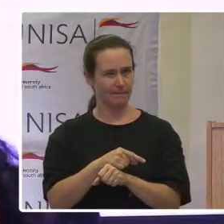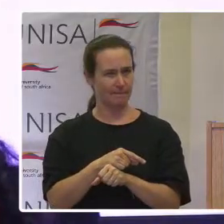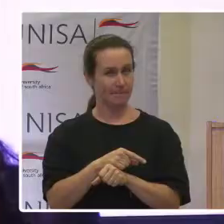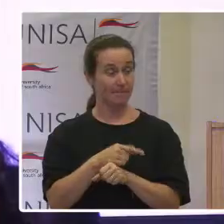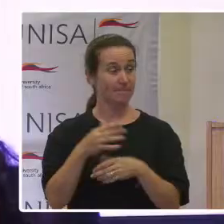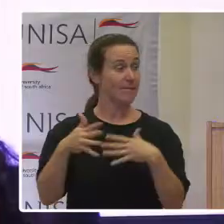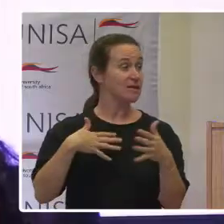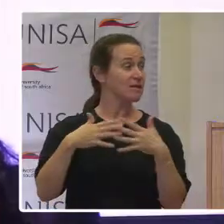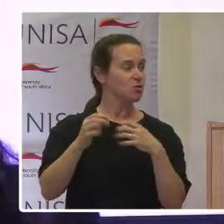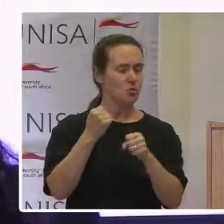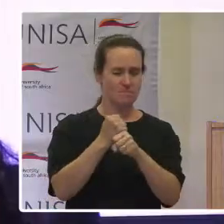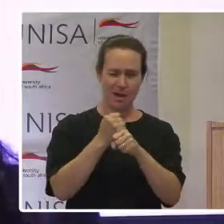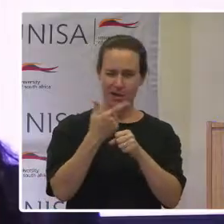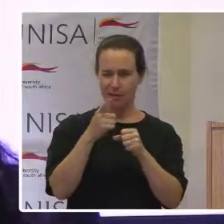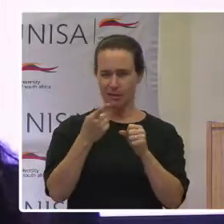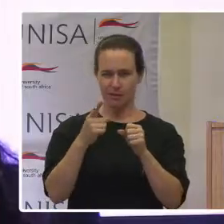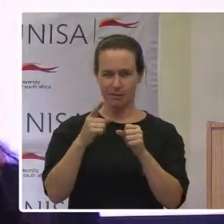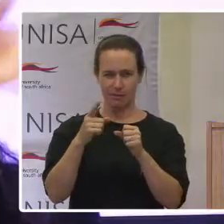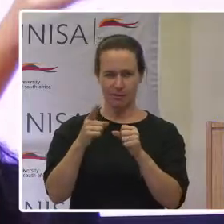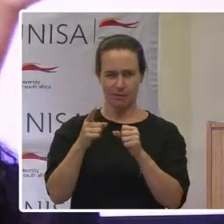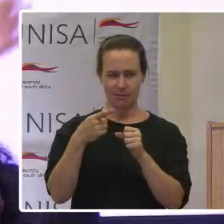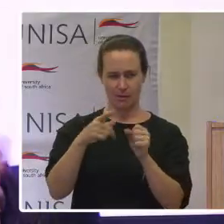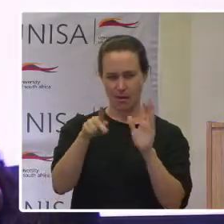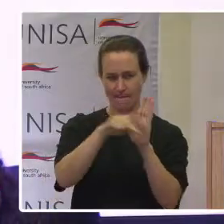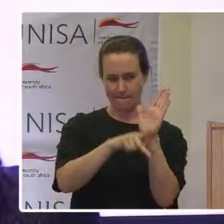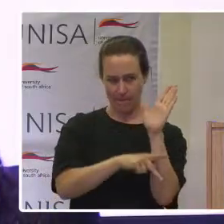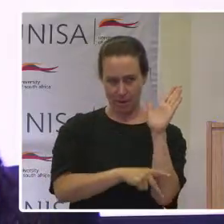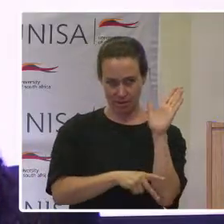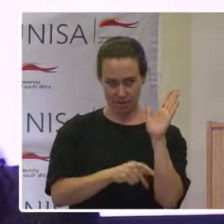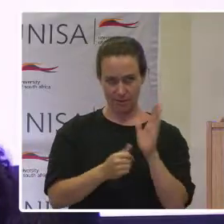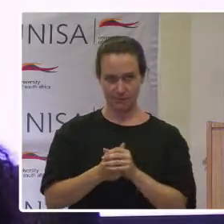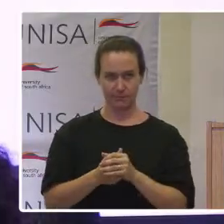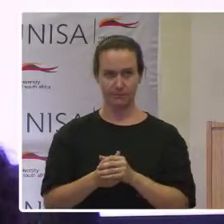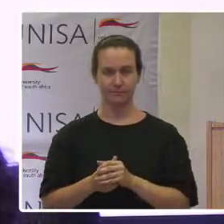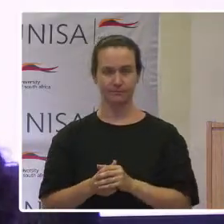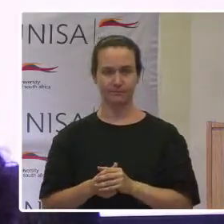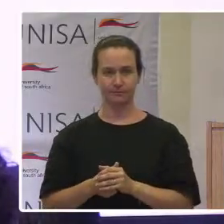Any policymakers in the room? How could I forget you?